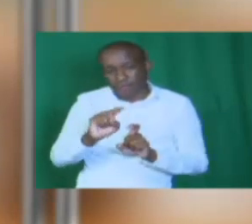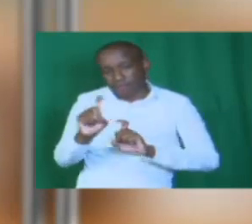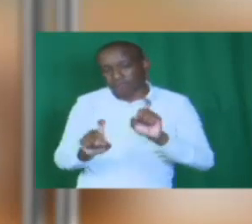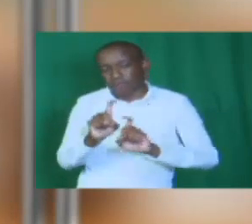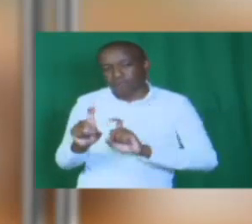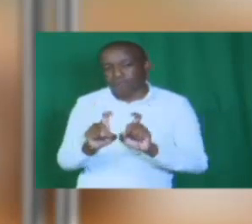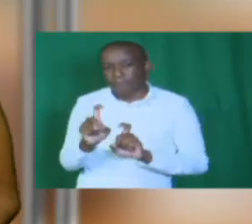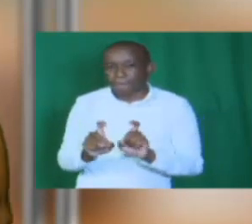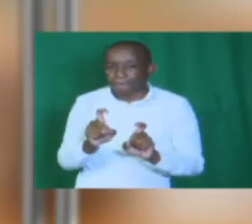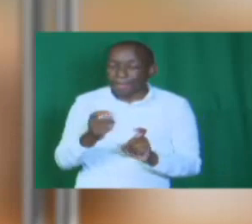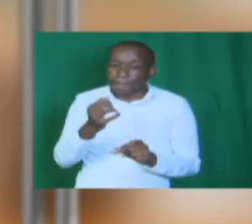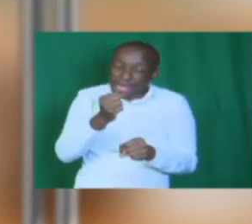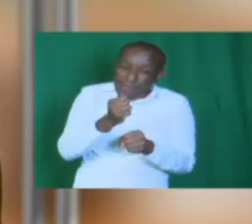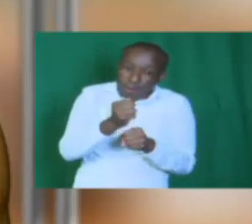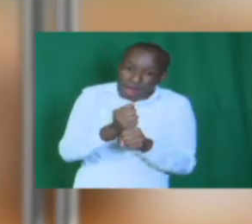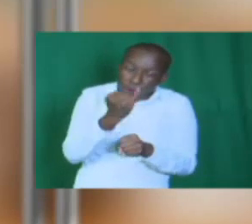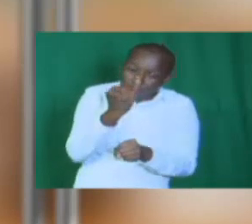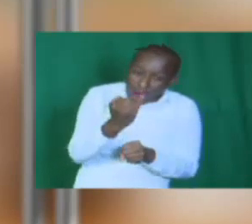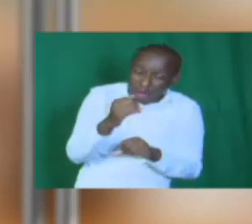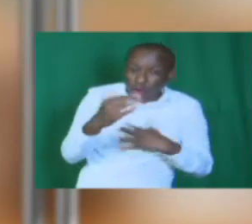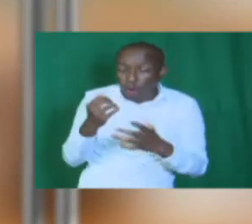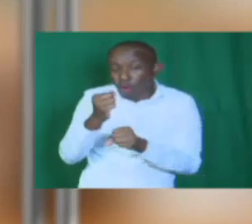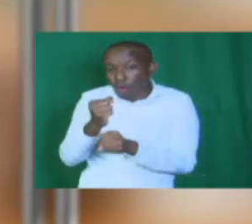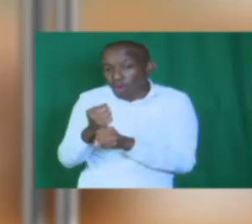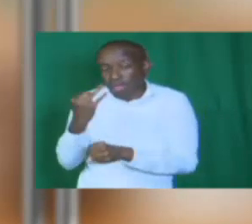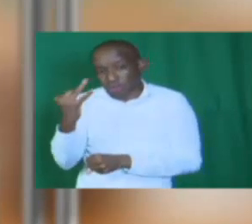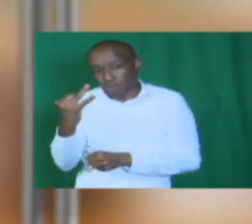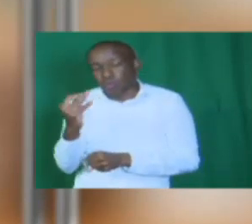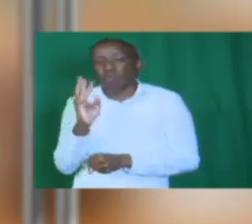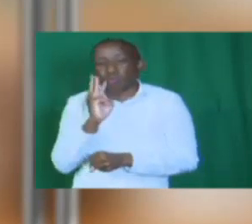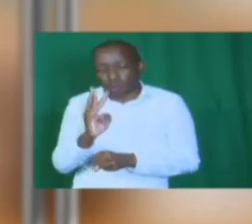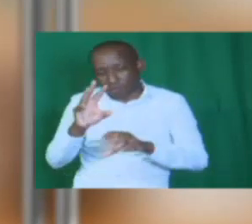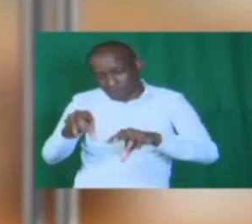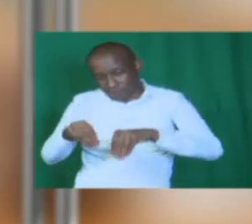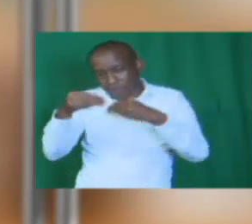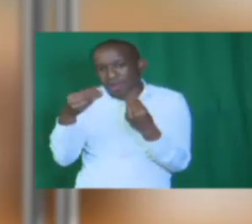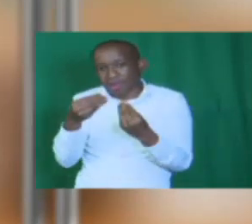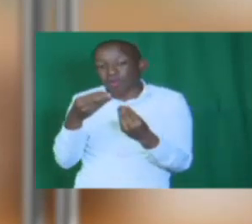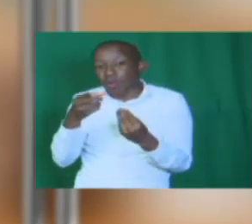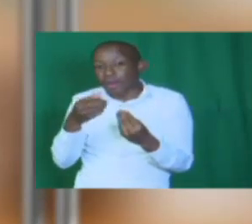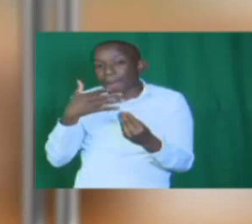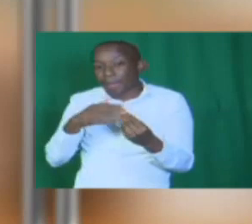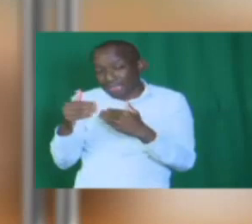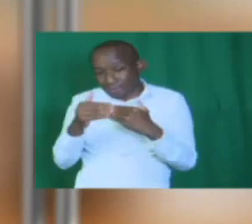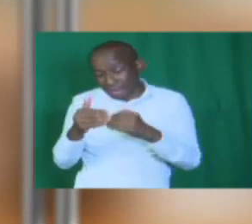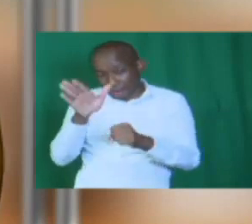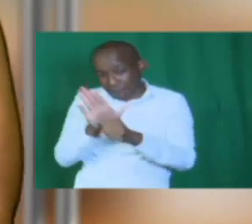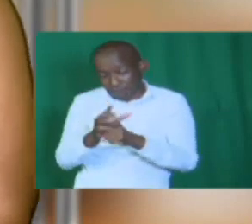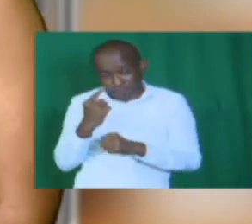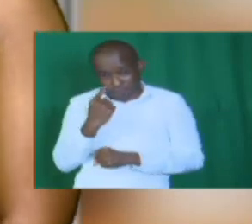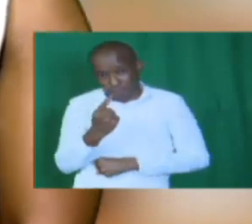in either exercise 1 and exercise 2. So you must always be on the lookout for this one.